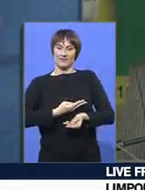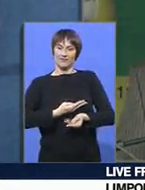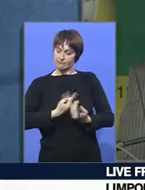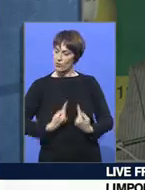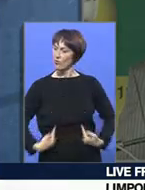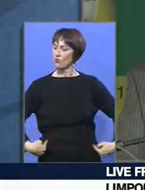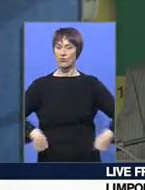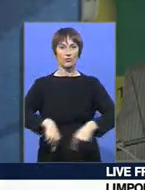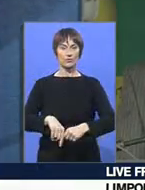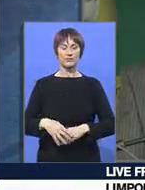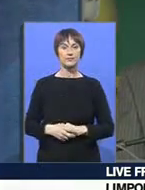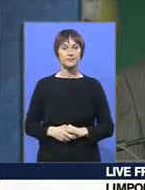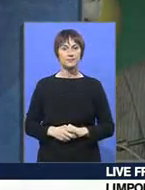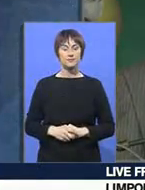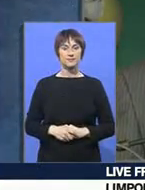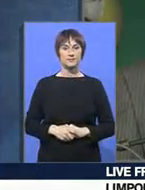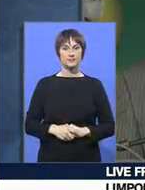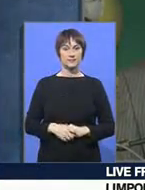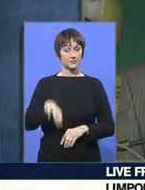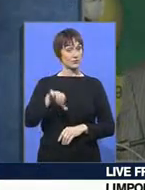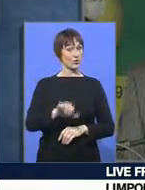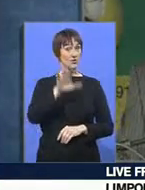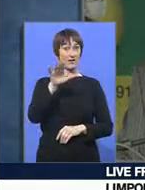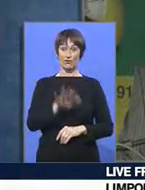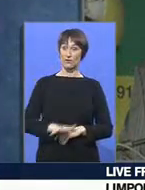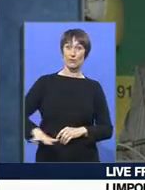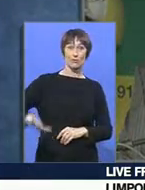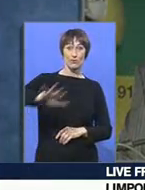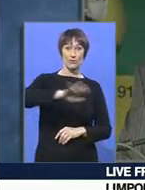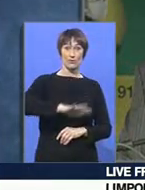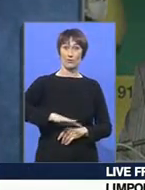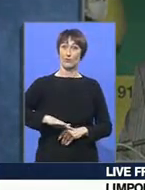Inside our country, even those